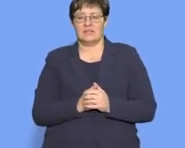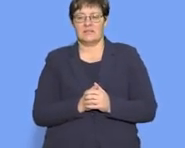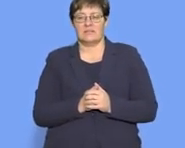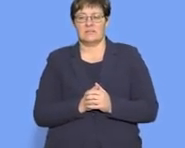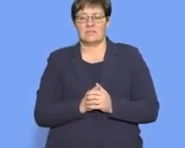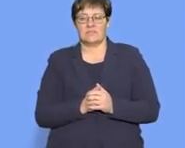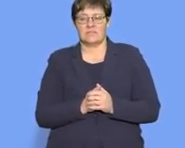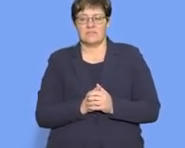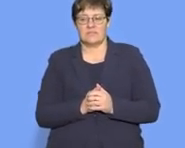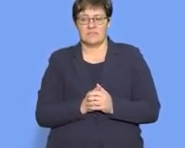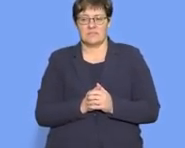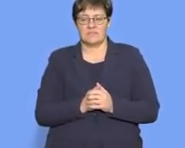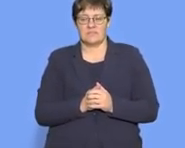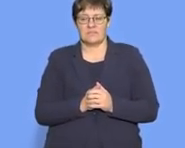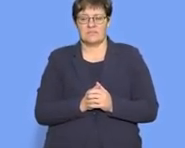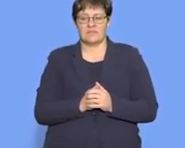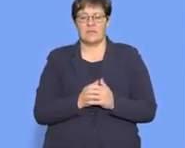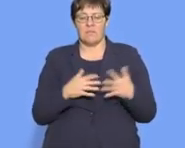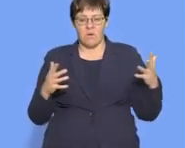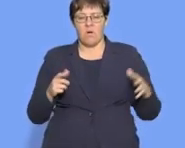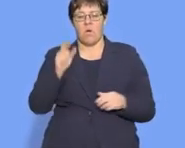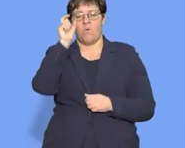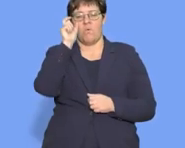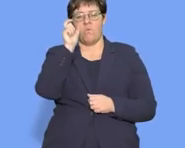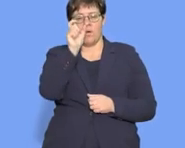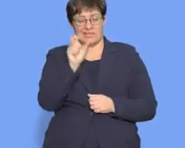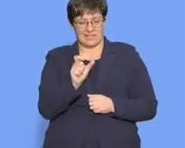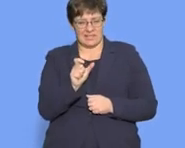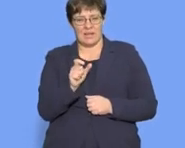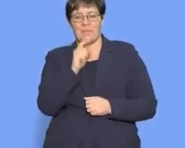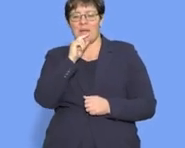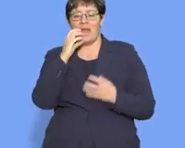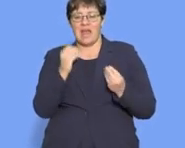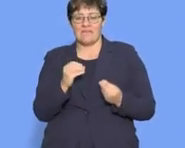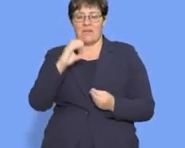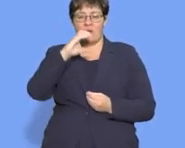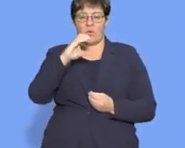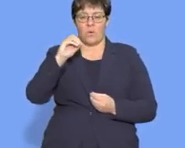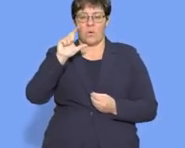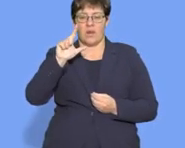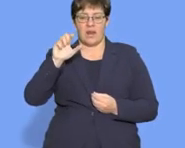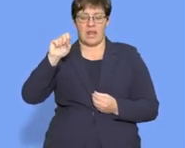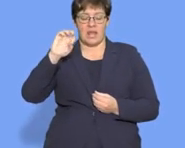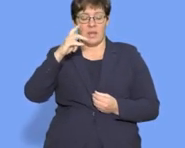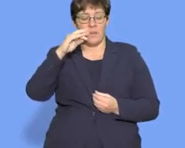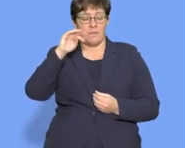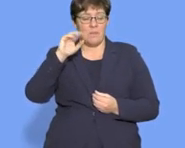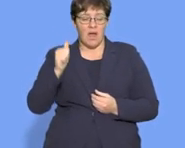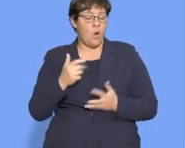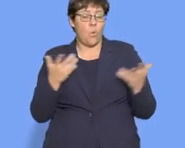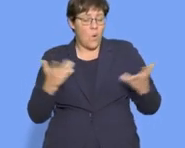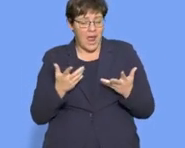that puts in words the fact that there's collenchyma under the